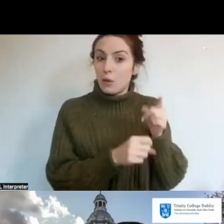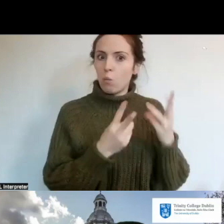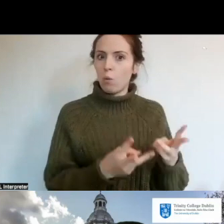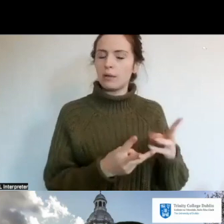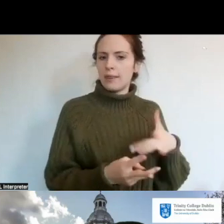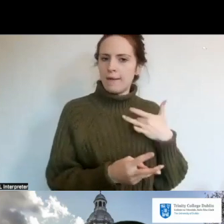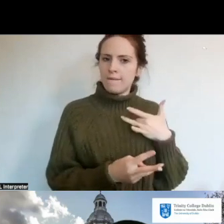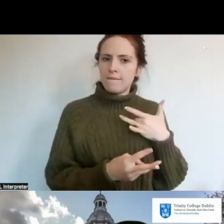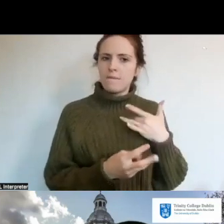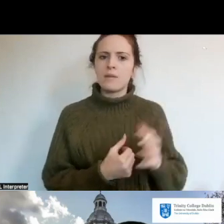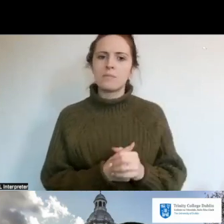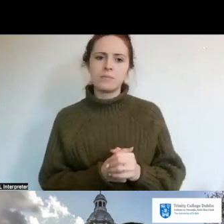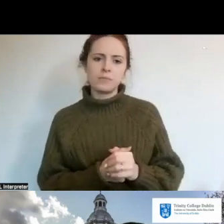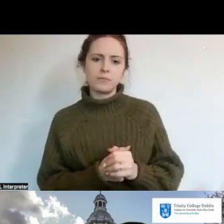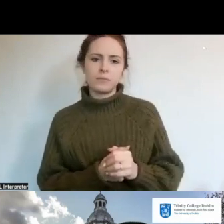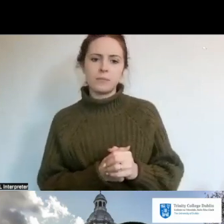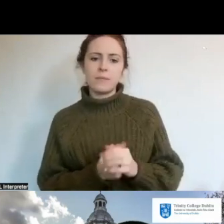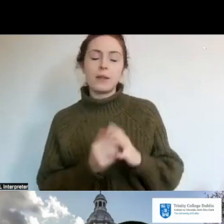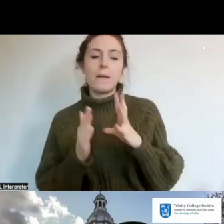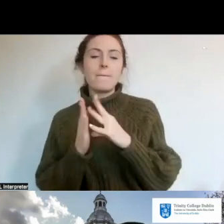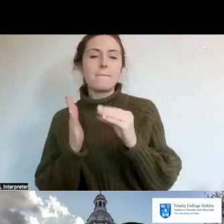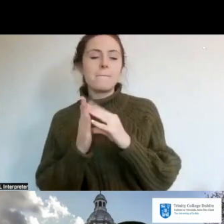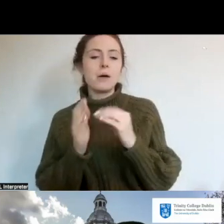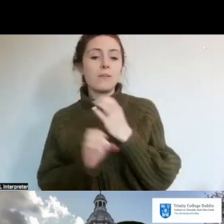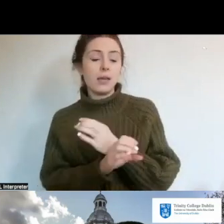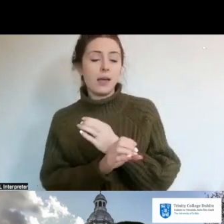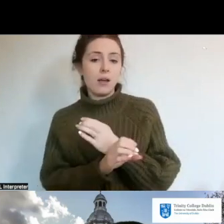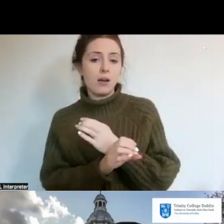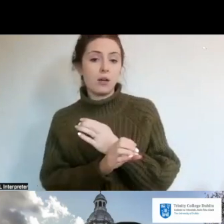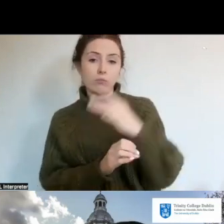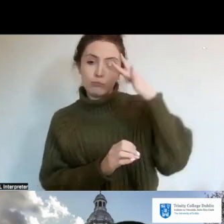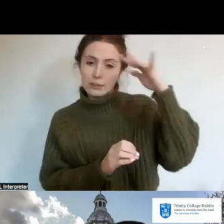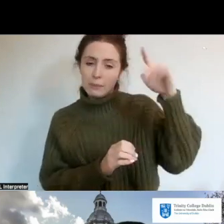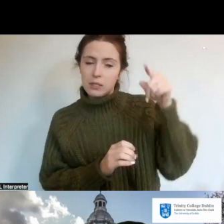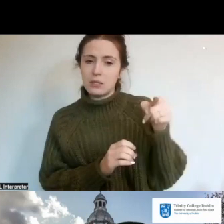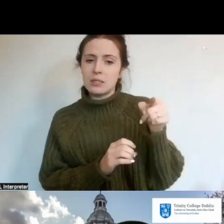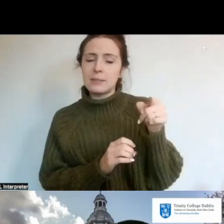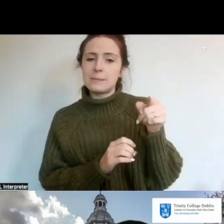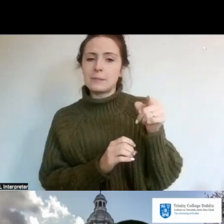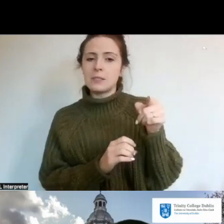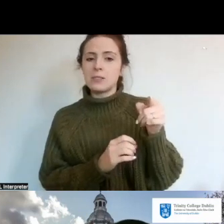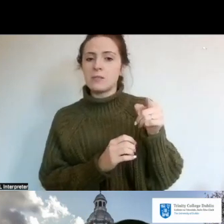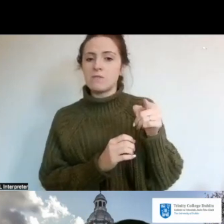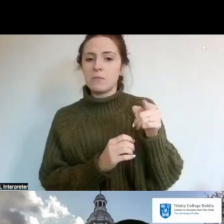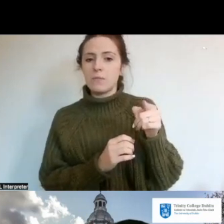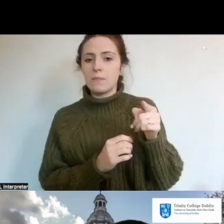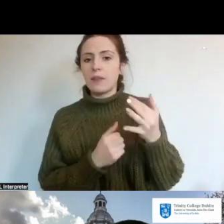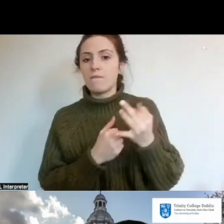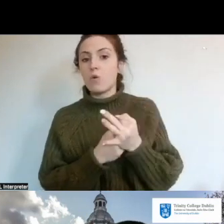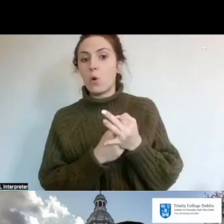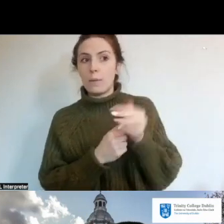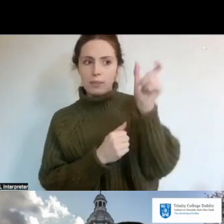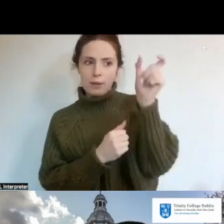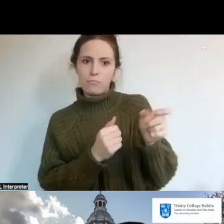providing a model of care based on the literature suggested that for aging in place and person-centered support to